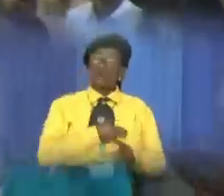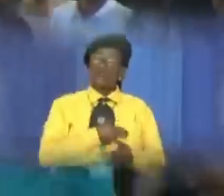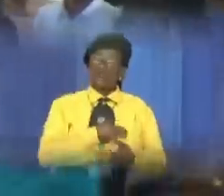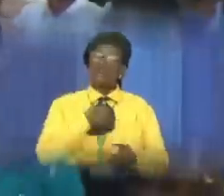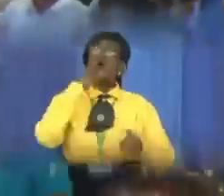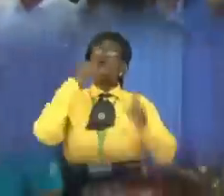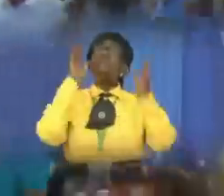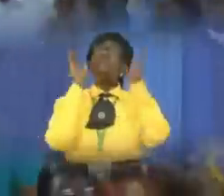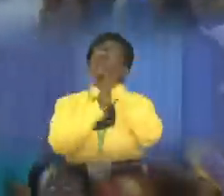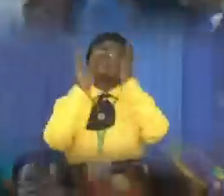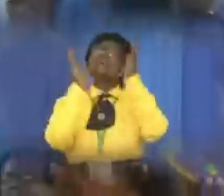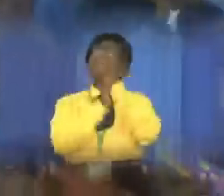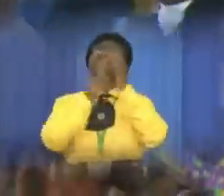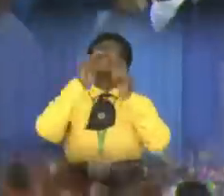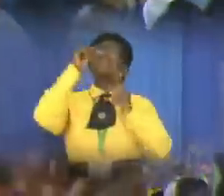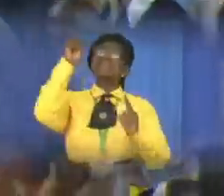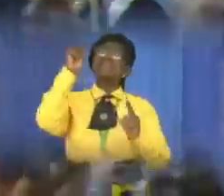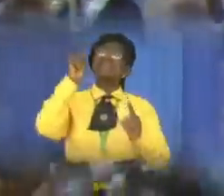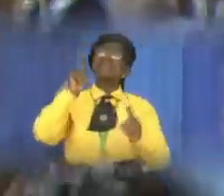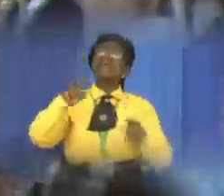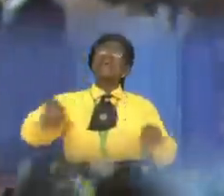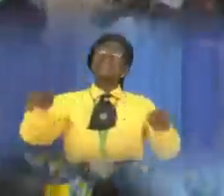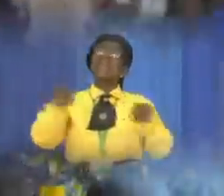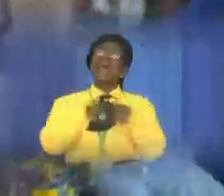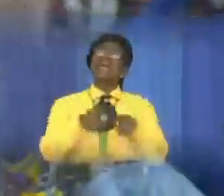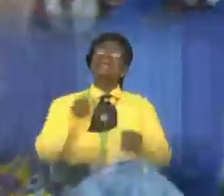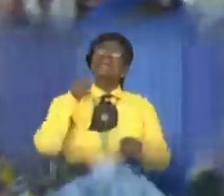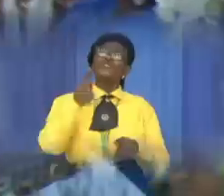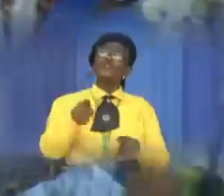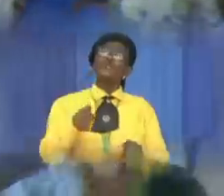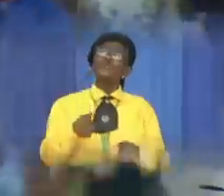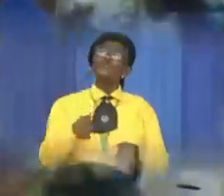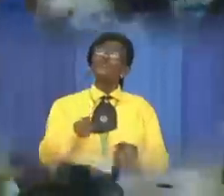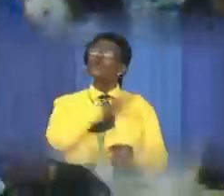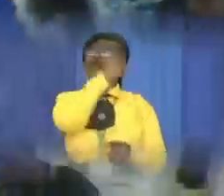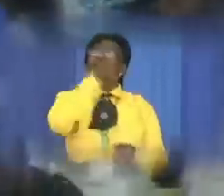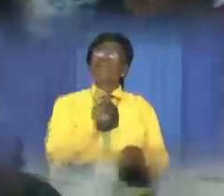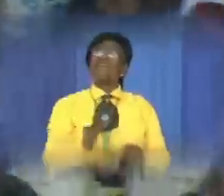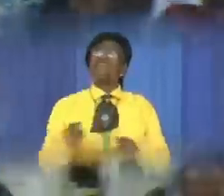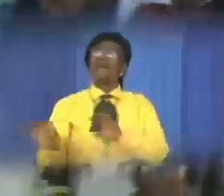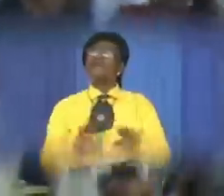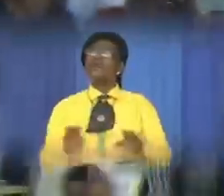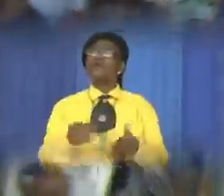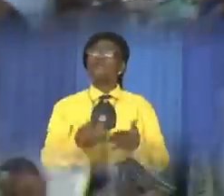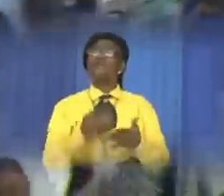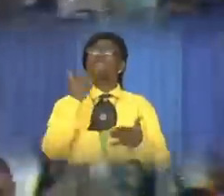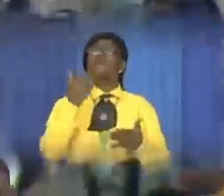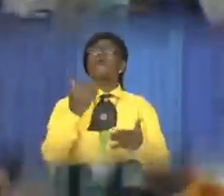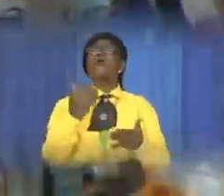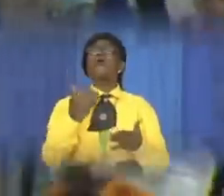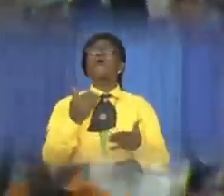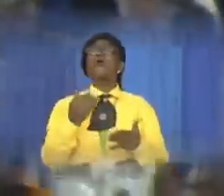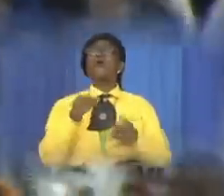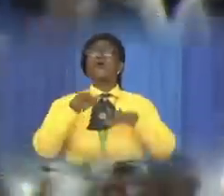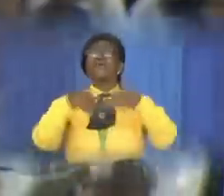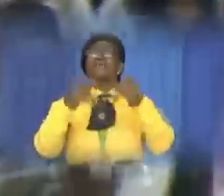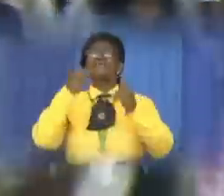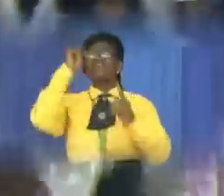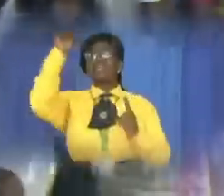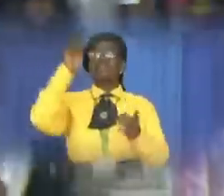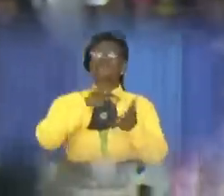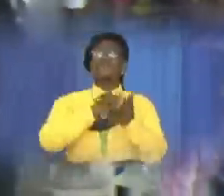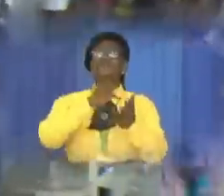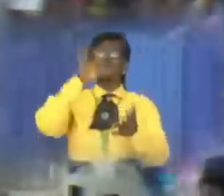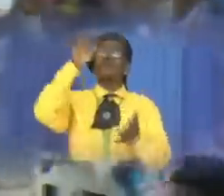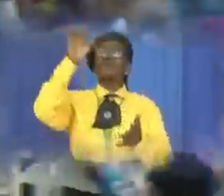Praise him like we've never done before. Give him glory. He has done so much